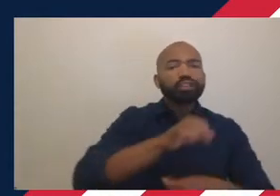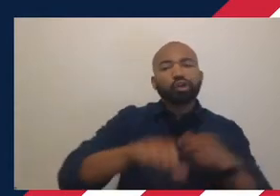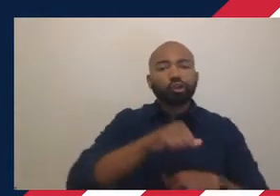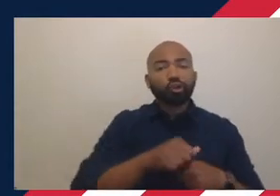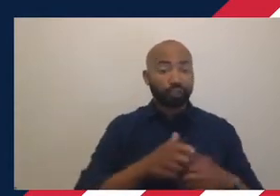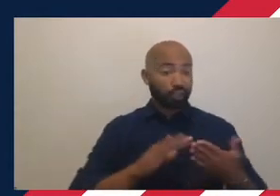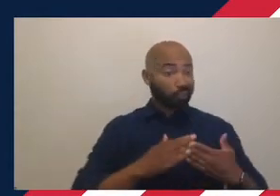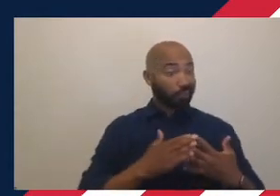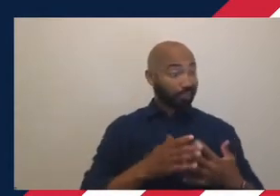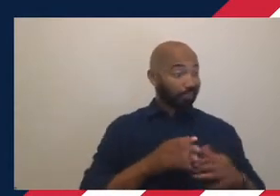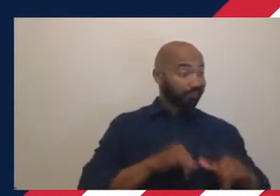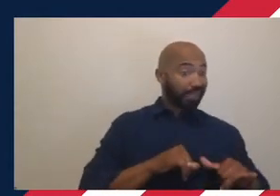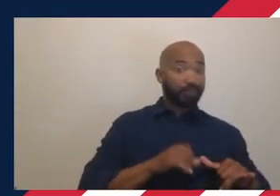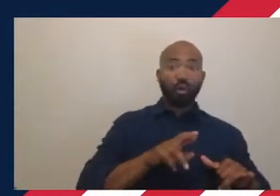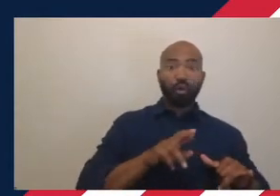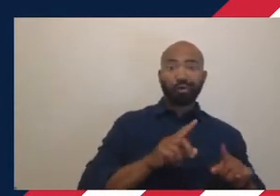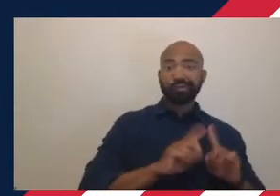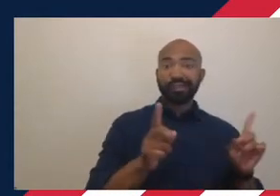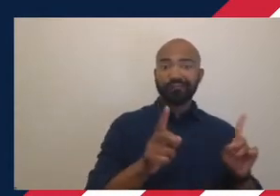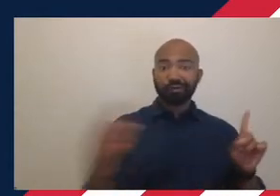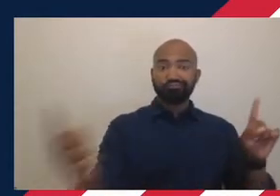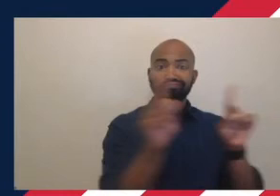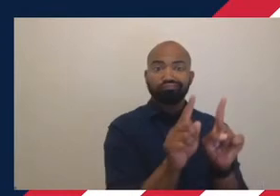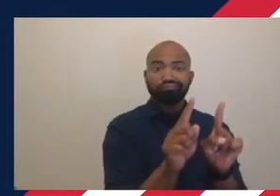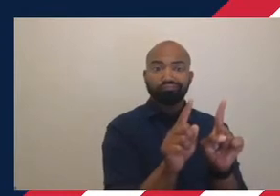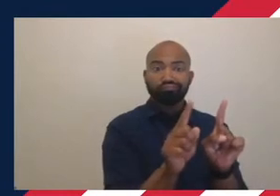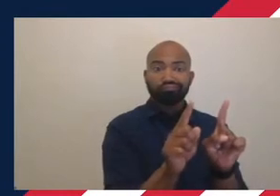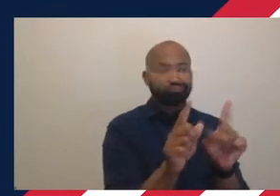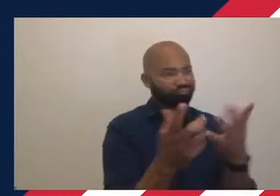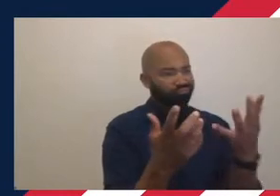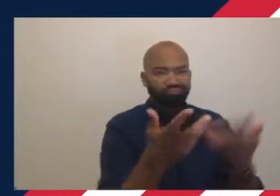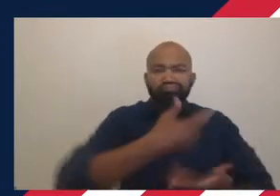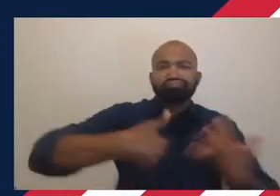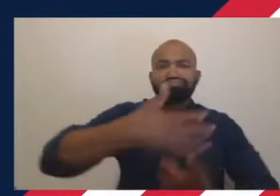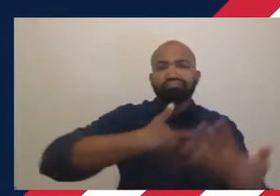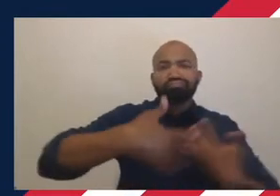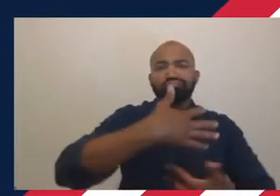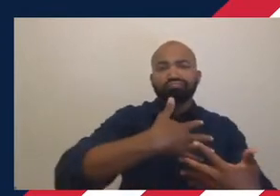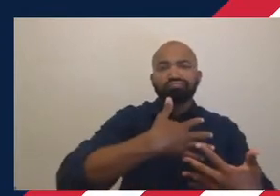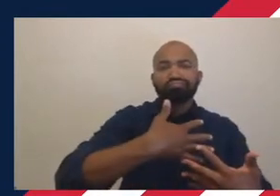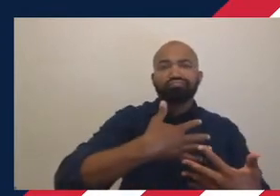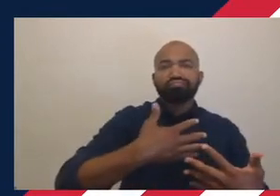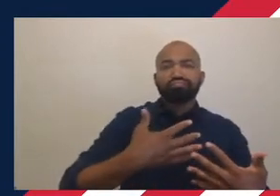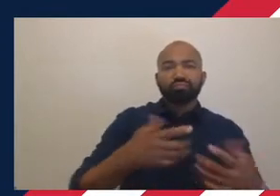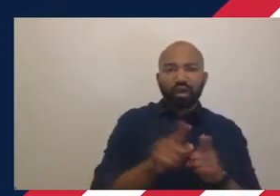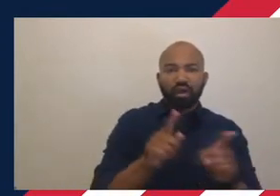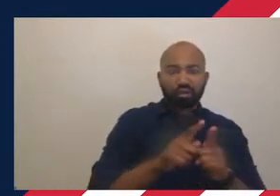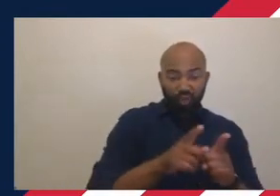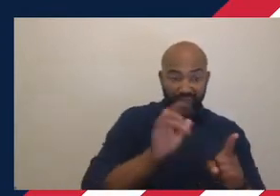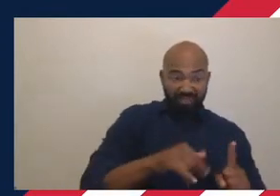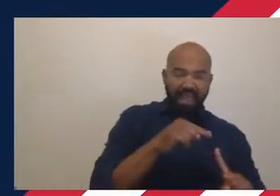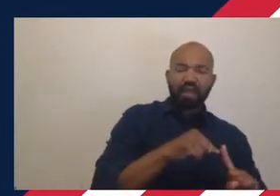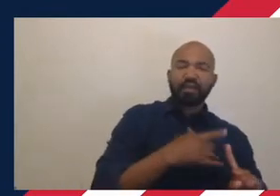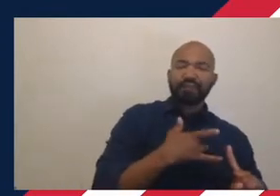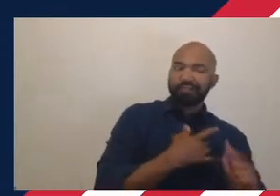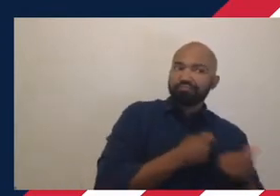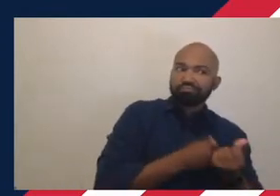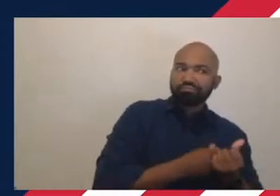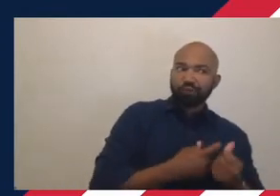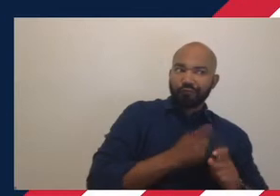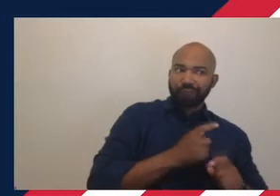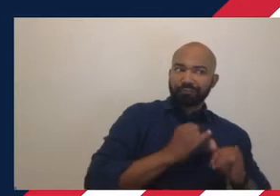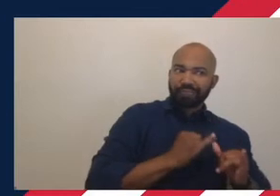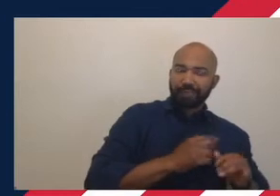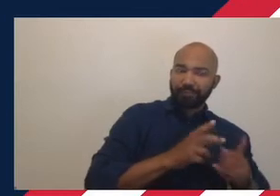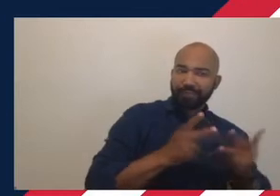really embody a mirror, or they're from a different community and embody a window and an opportunity to see another way of